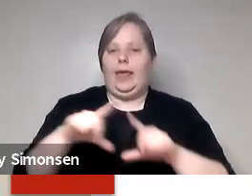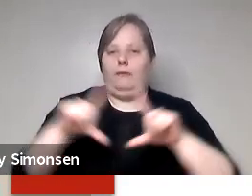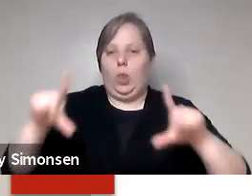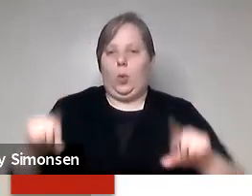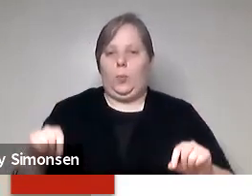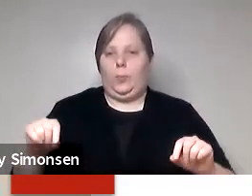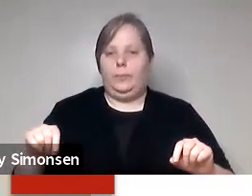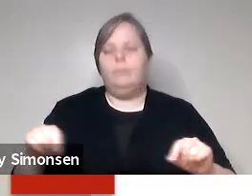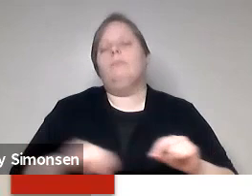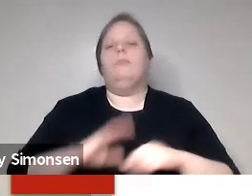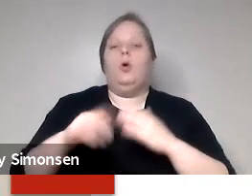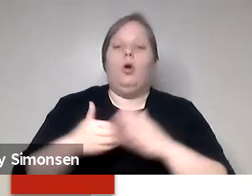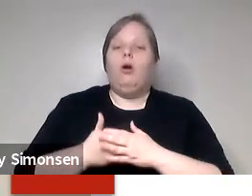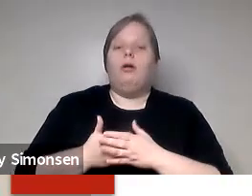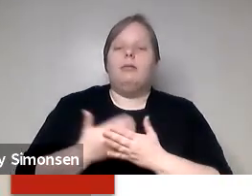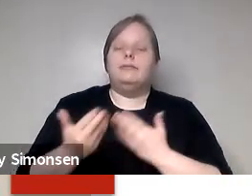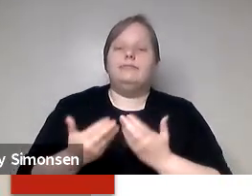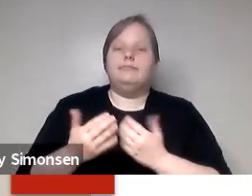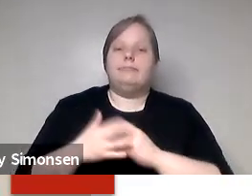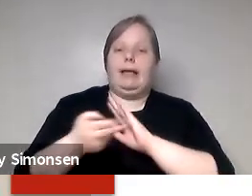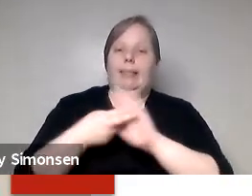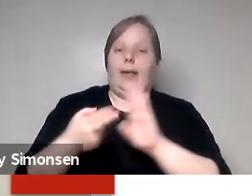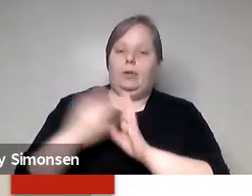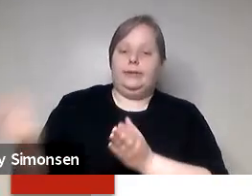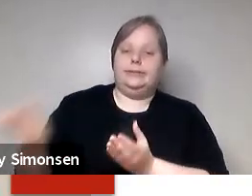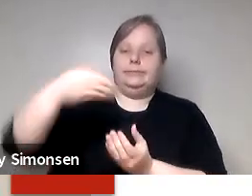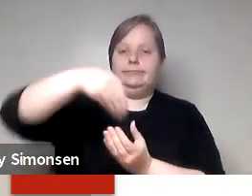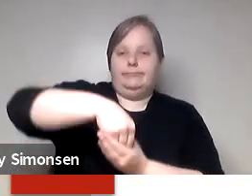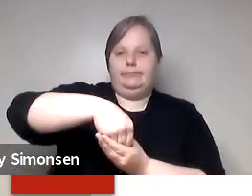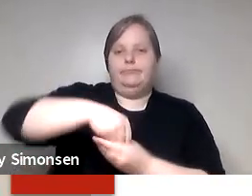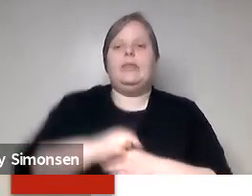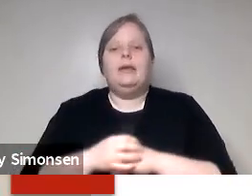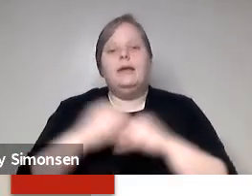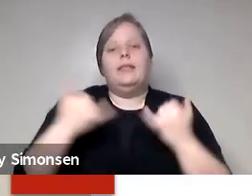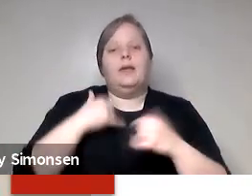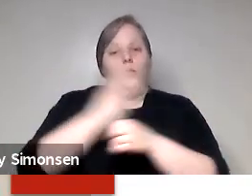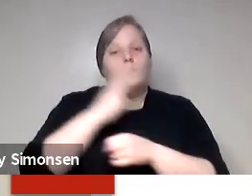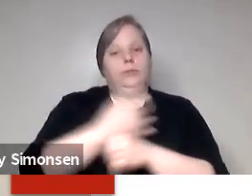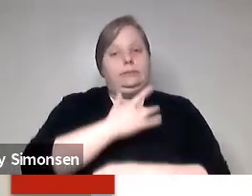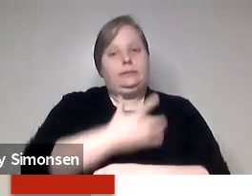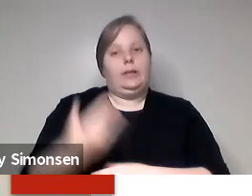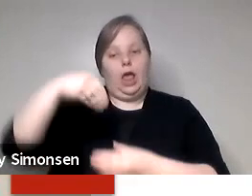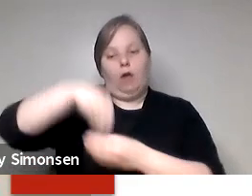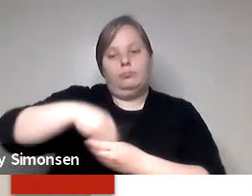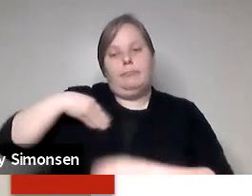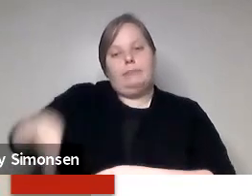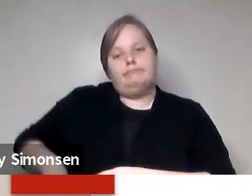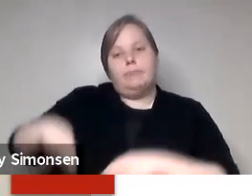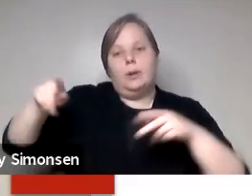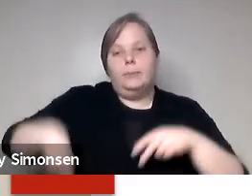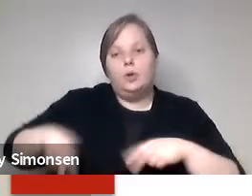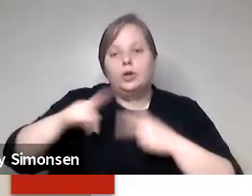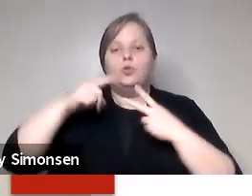of my spare labels in that envelope, and I can easily put that envelope in my purse or in my